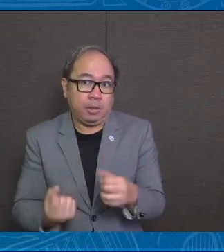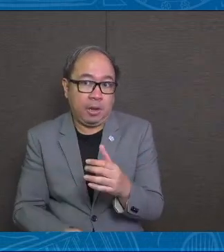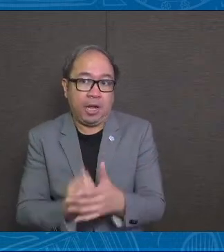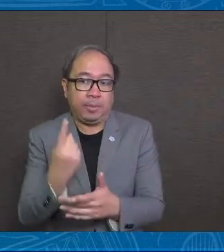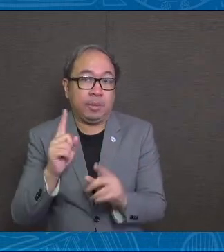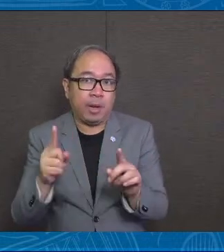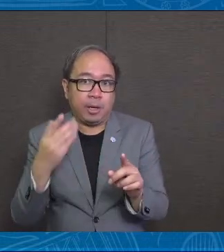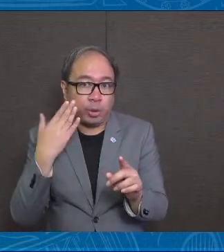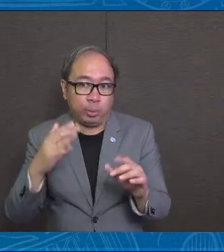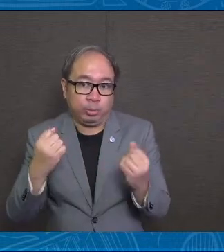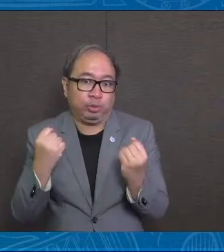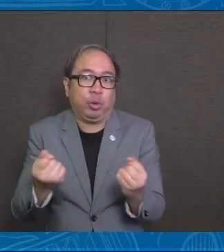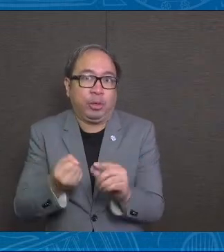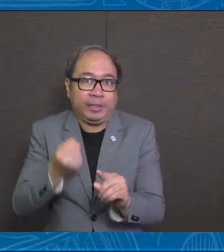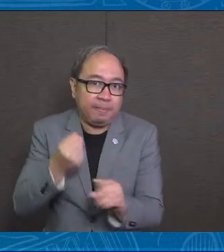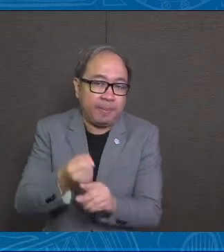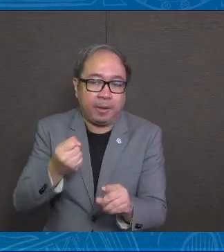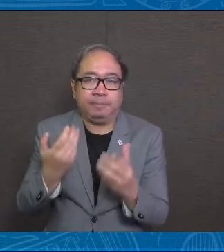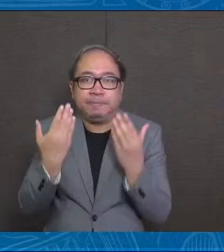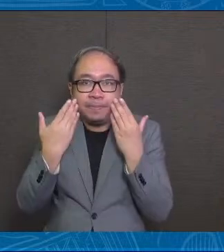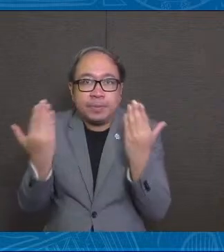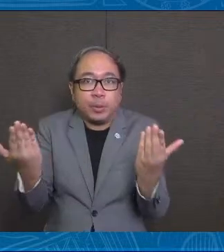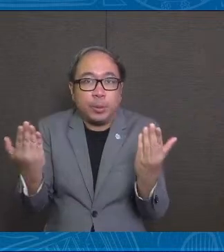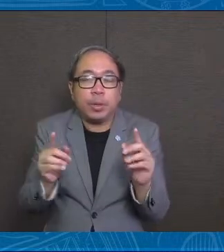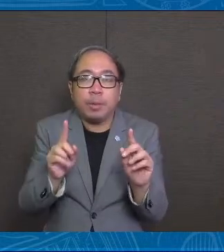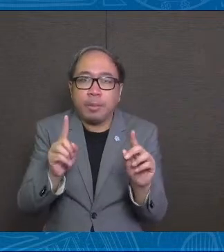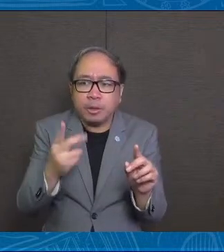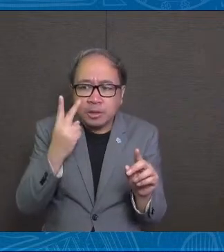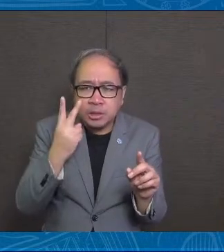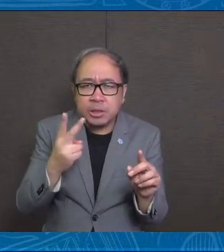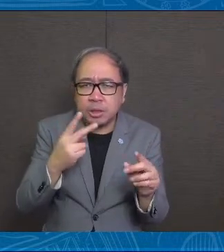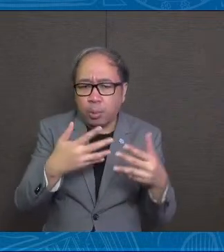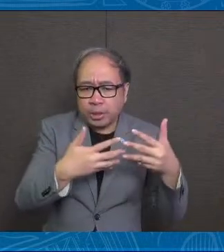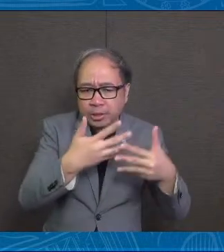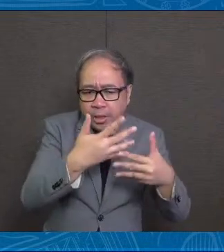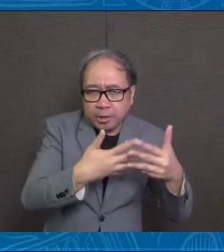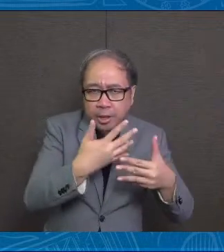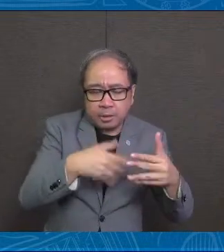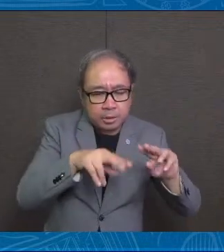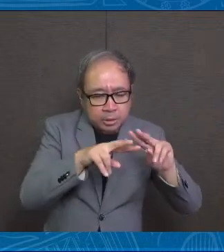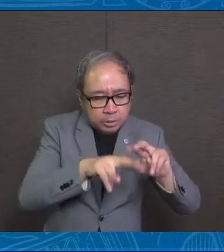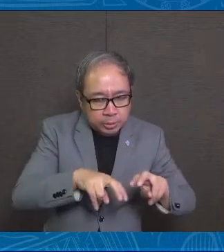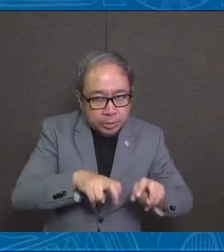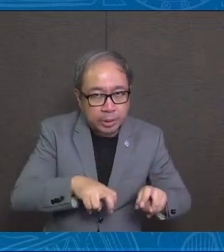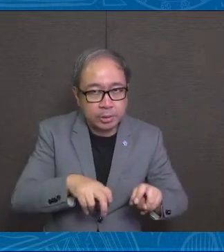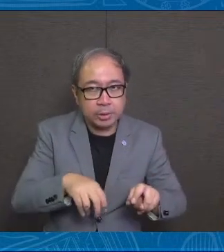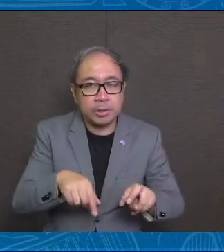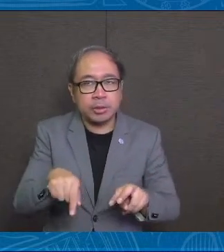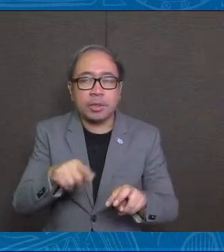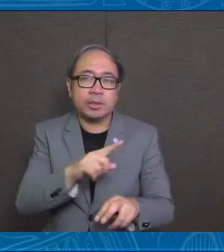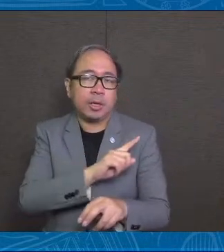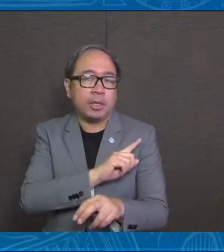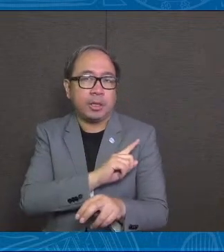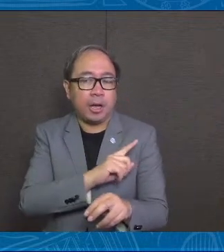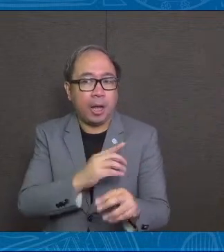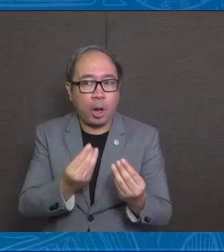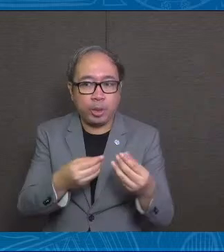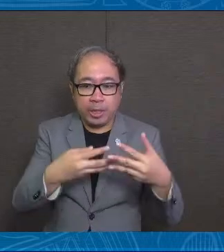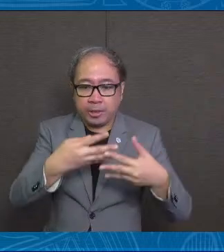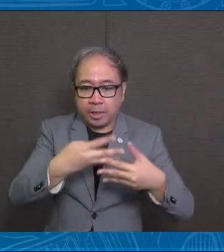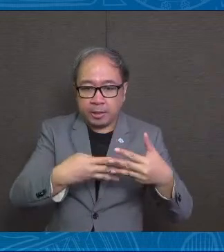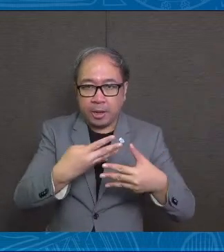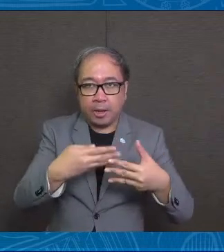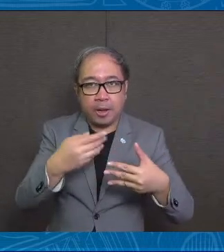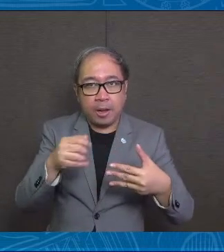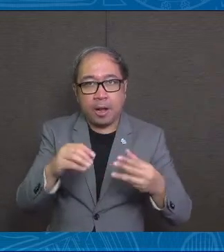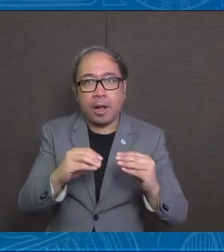so we have to look at the data. We have to share the power of aggregation of data.